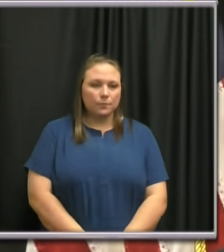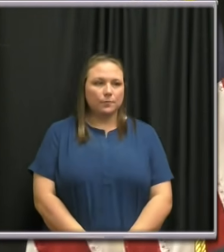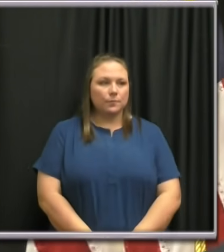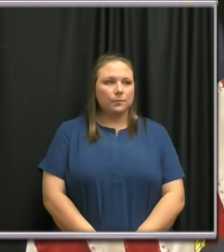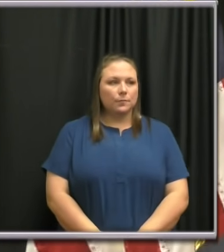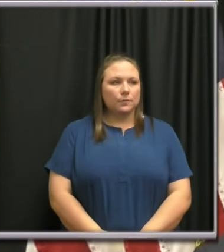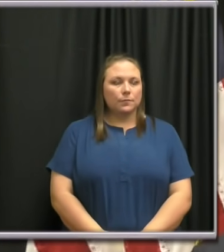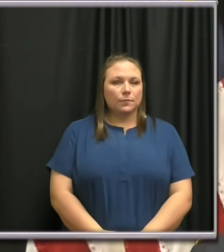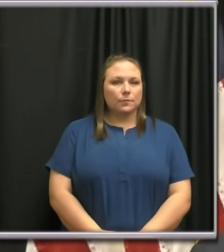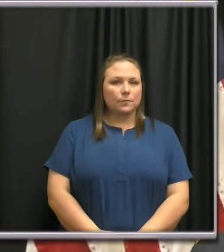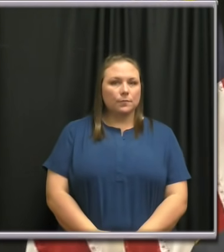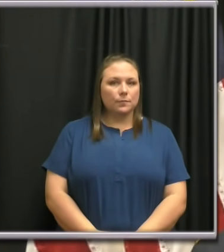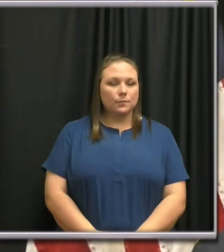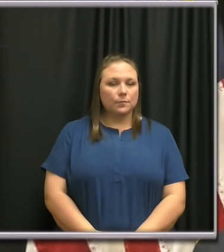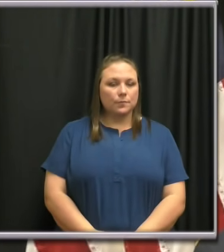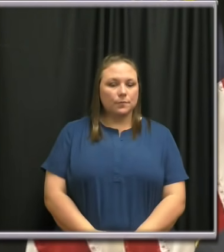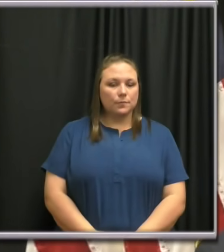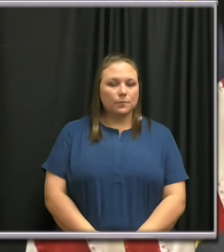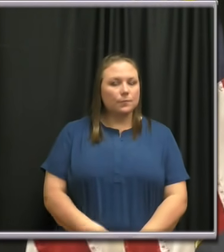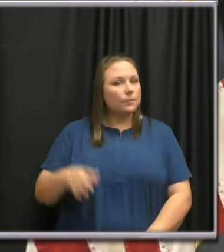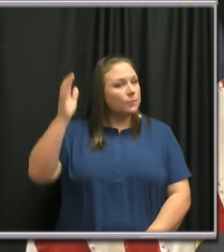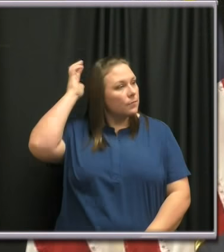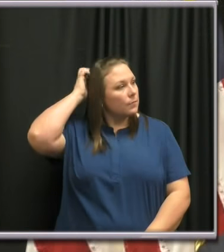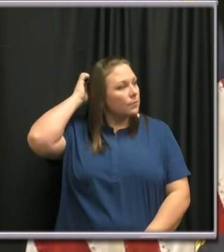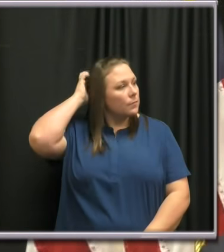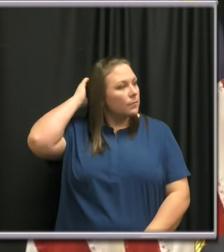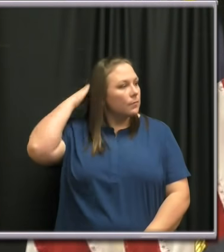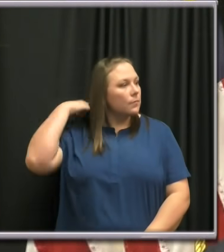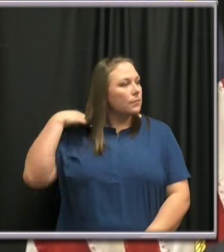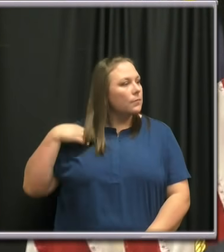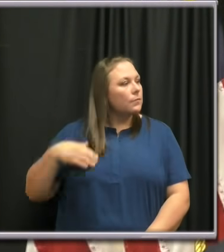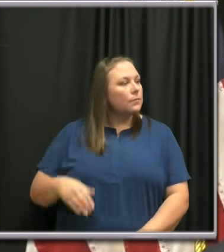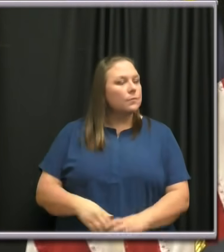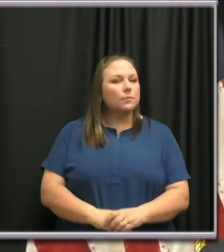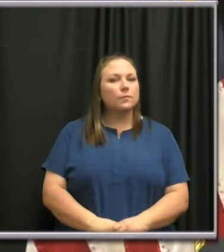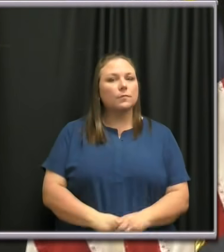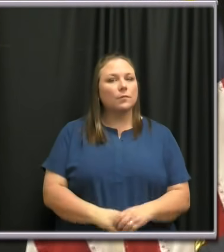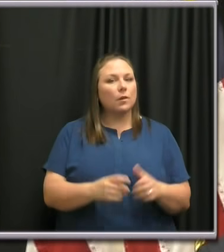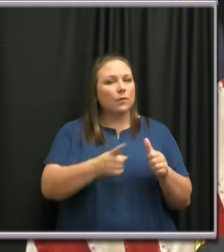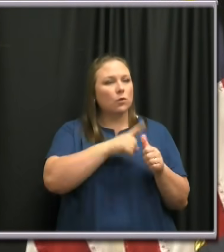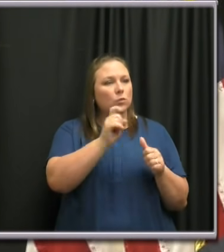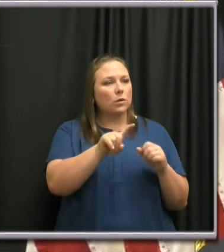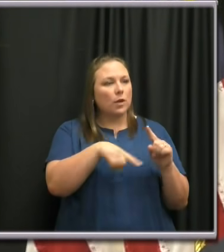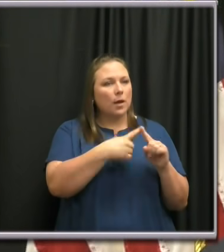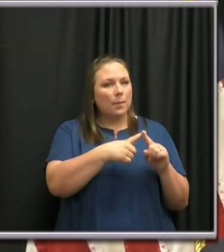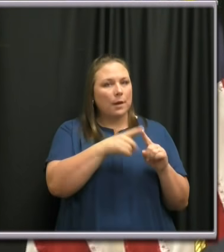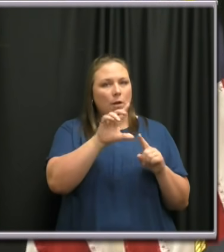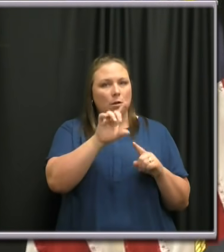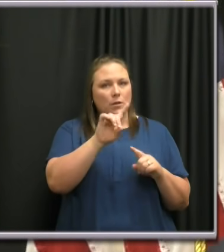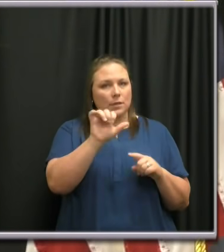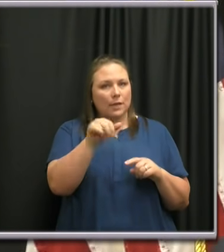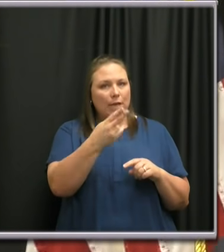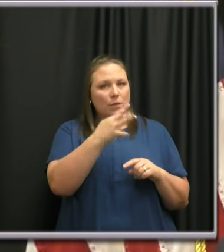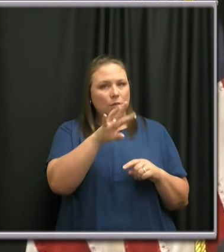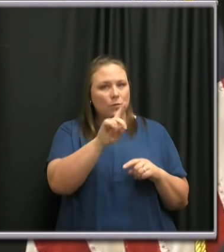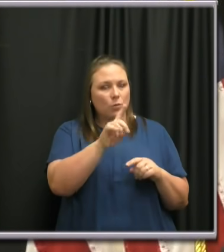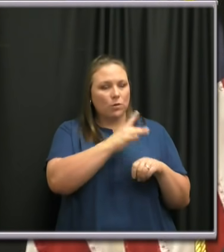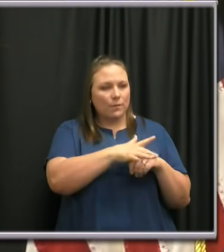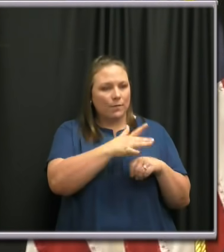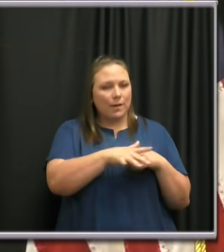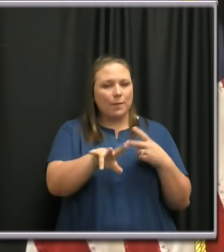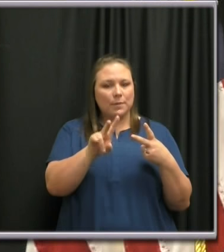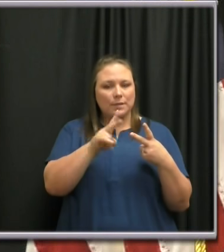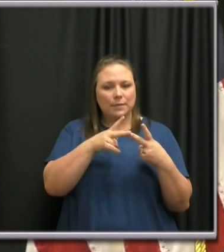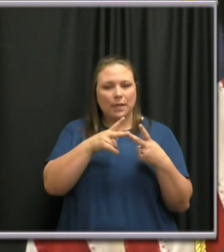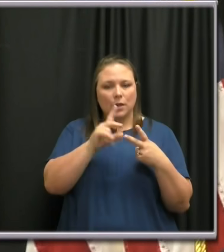The first question is about when the dashboard will be made available. And then the second question is for the mayor in terms